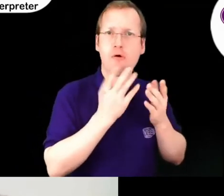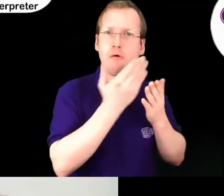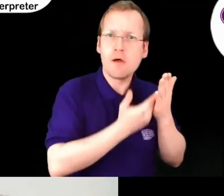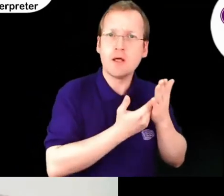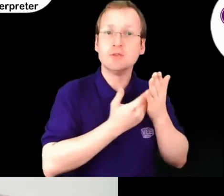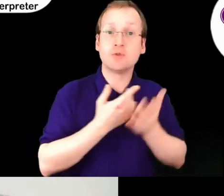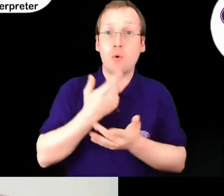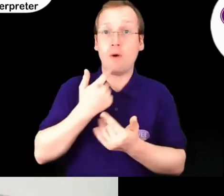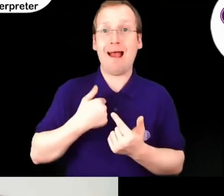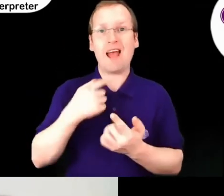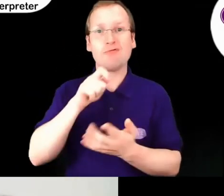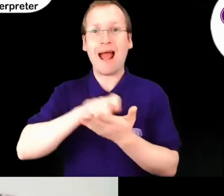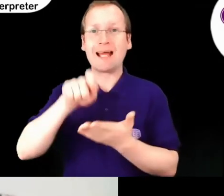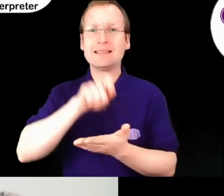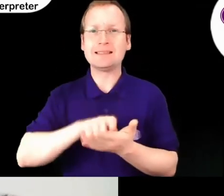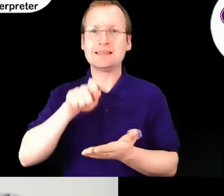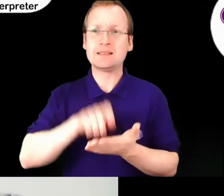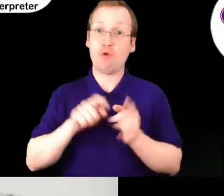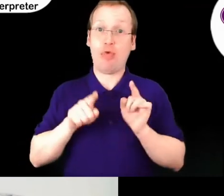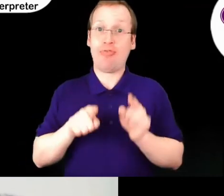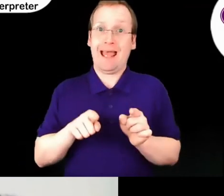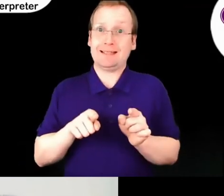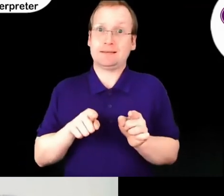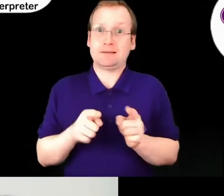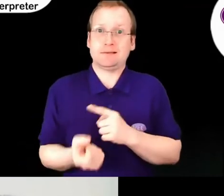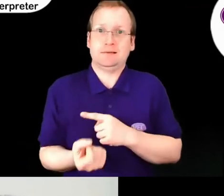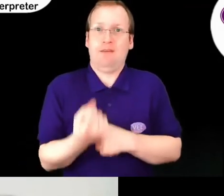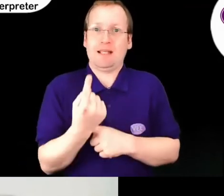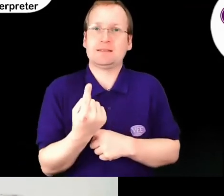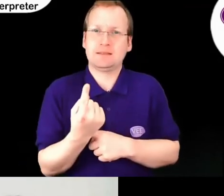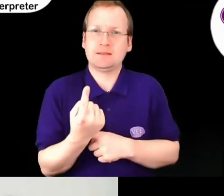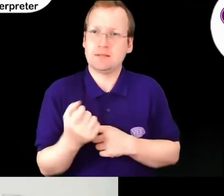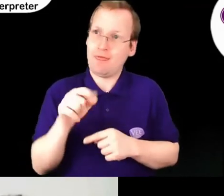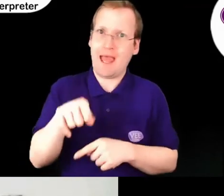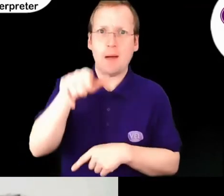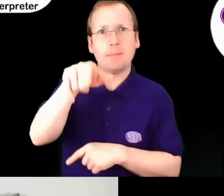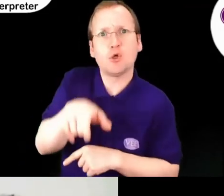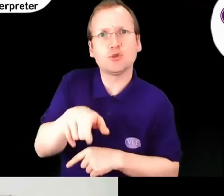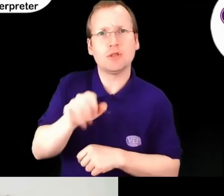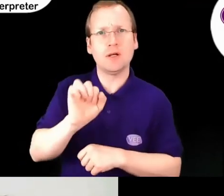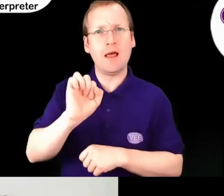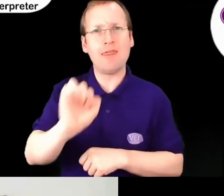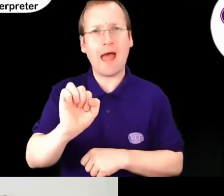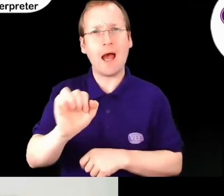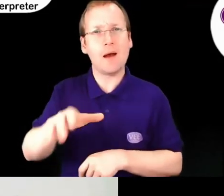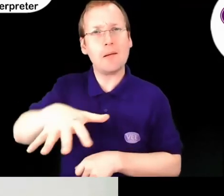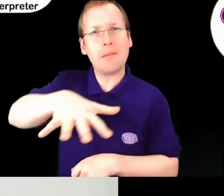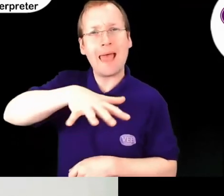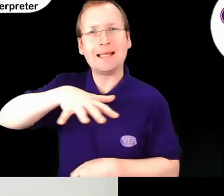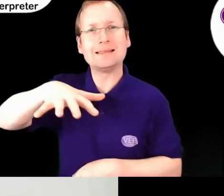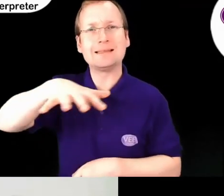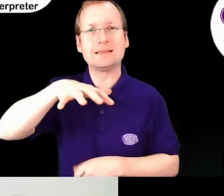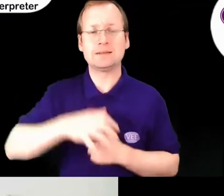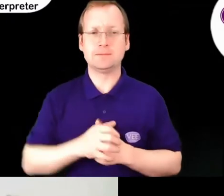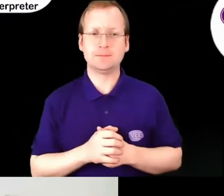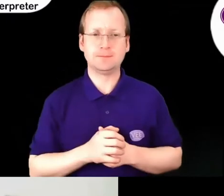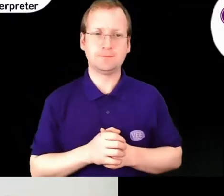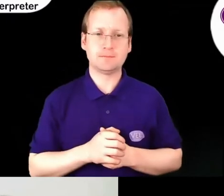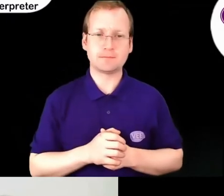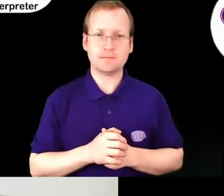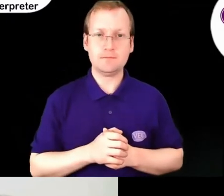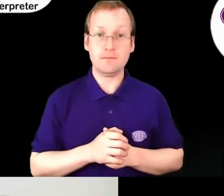write for that moment and for that person or for that place. And if it has,